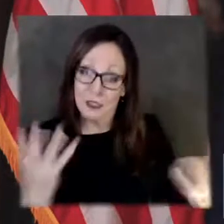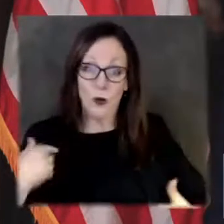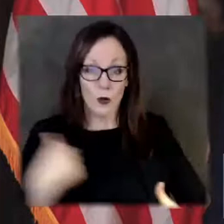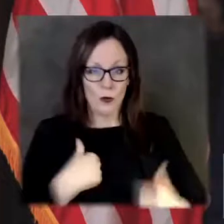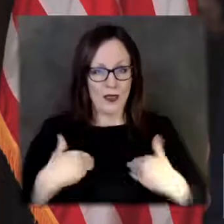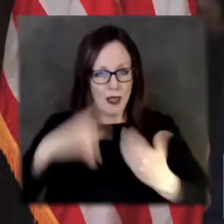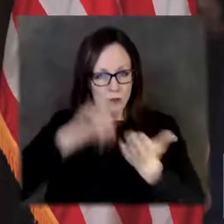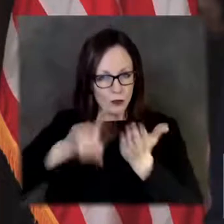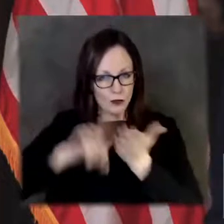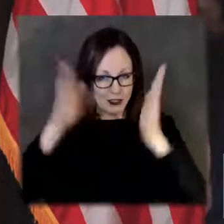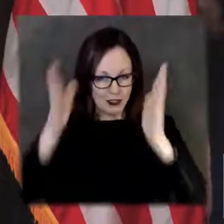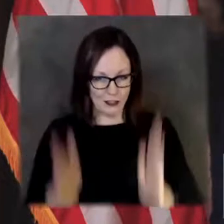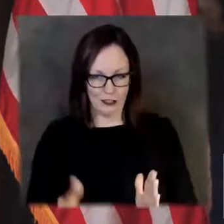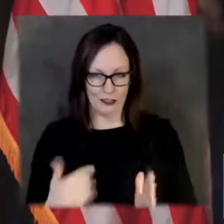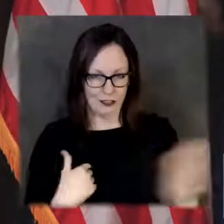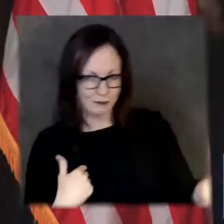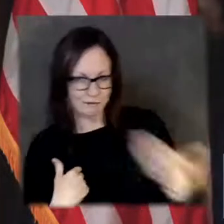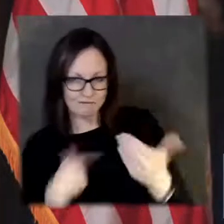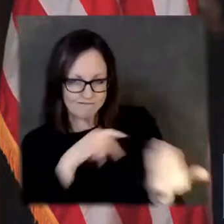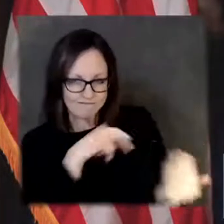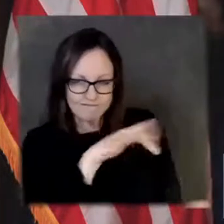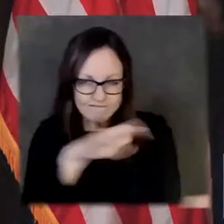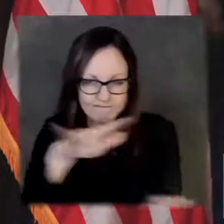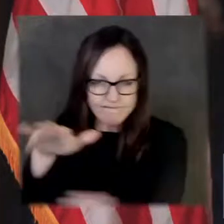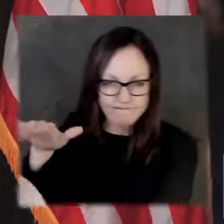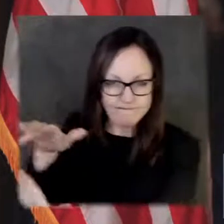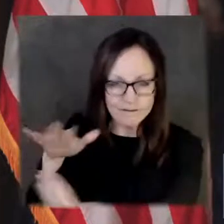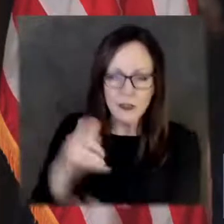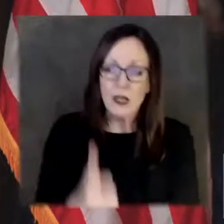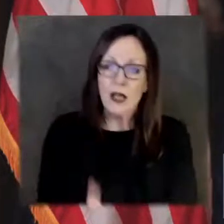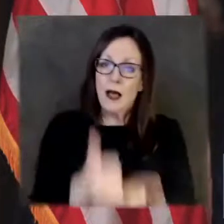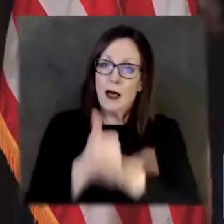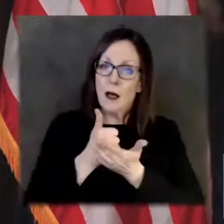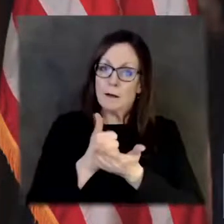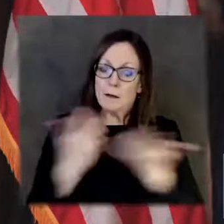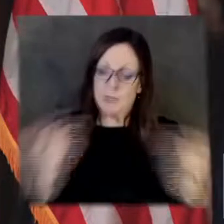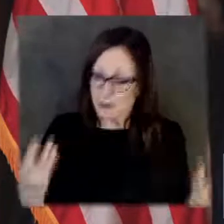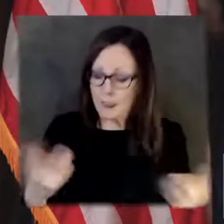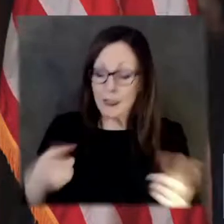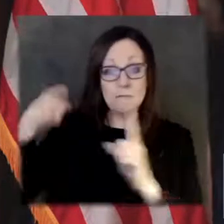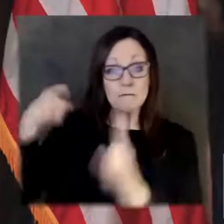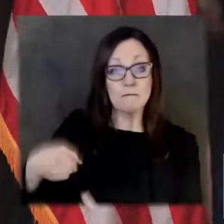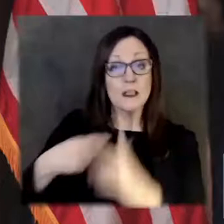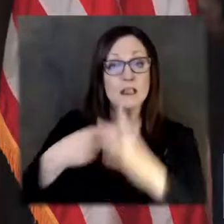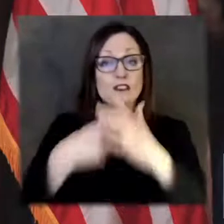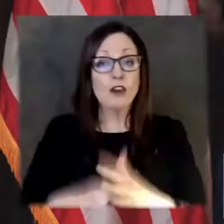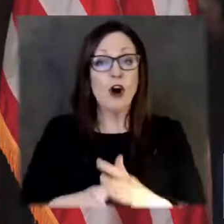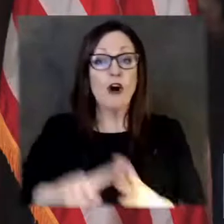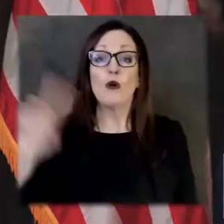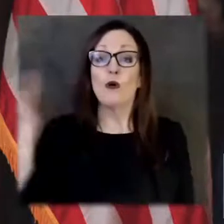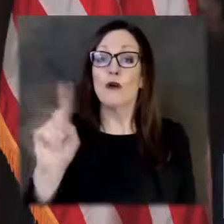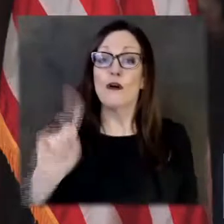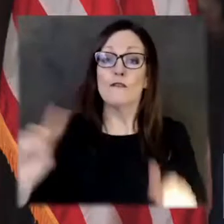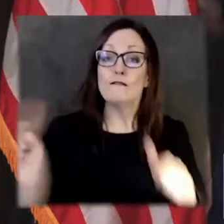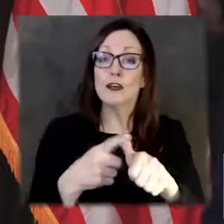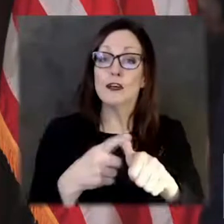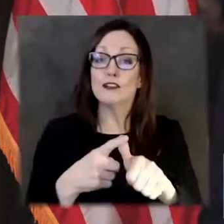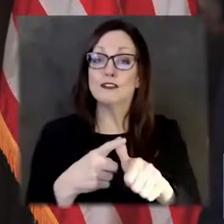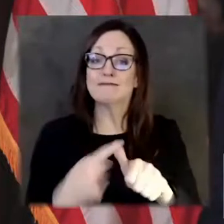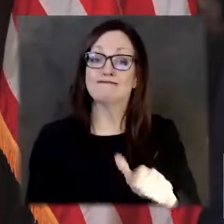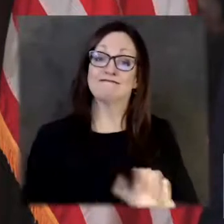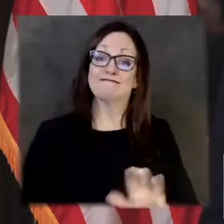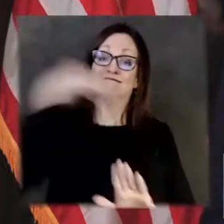us make better decisions. And it starts with our kids. It's been years since the 2017 Wisconsin